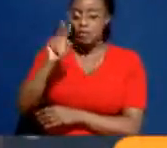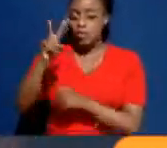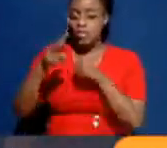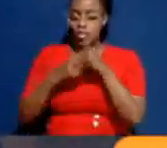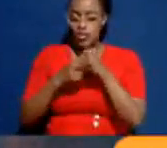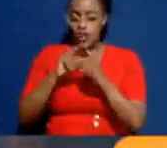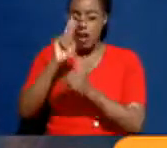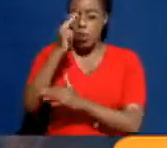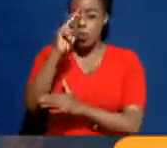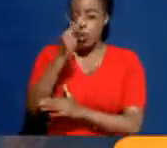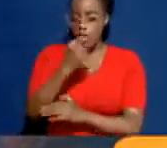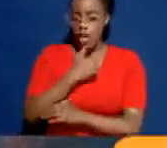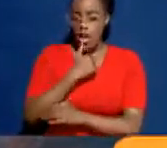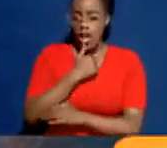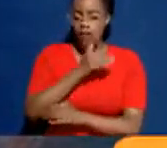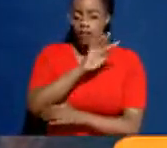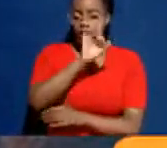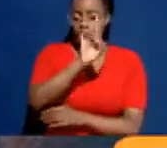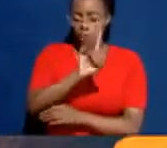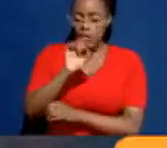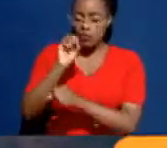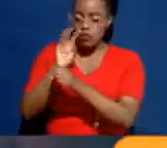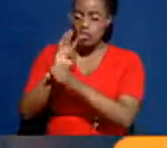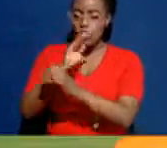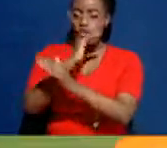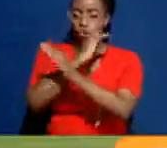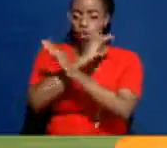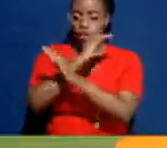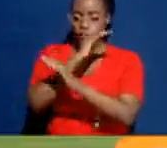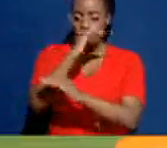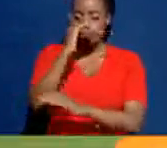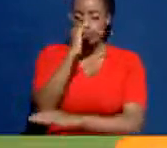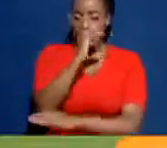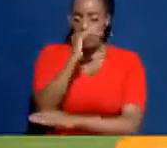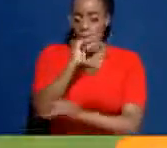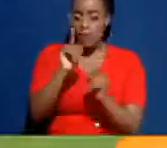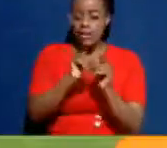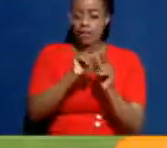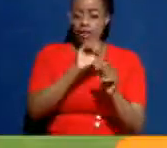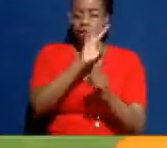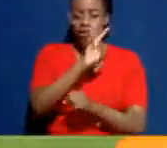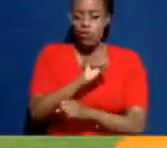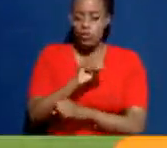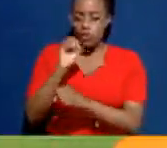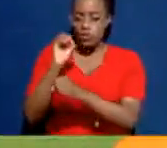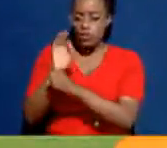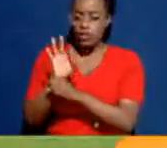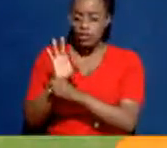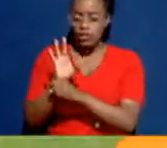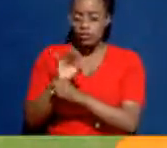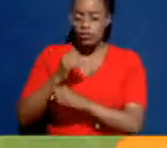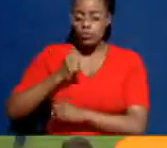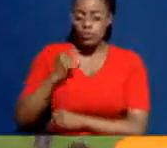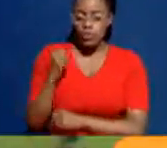30-27. Uruguay walloped Zimbabwe 51-14, while Scotland beat USA 40-13.